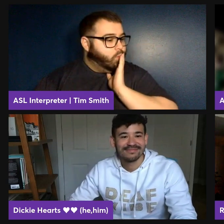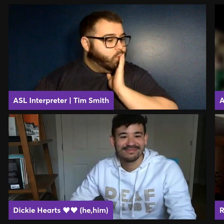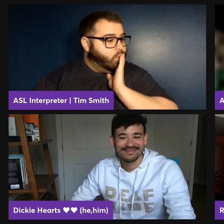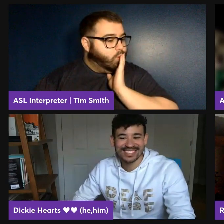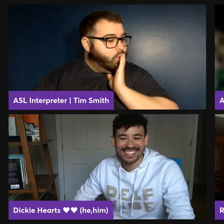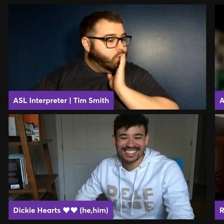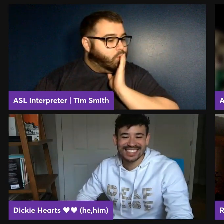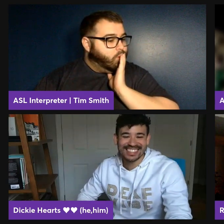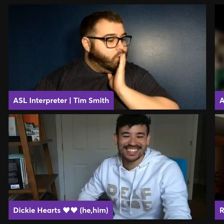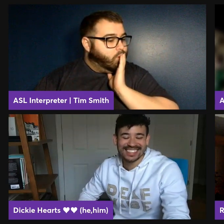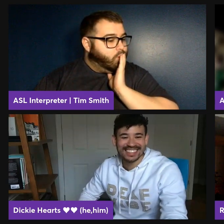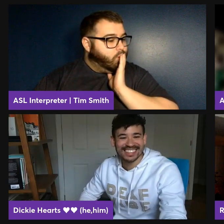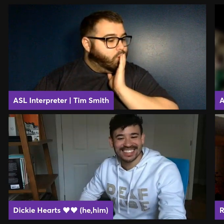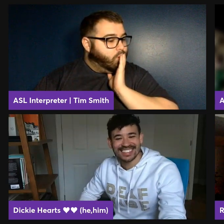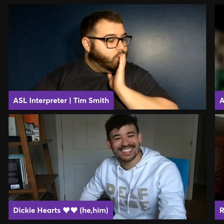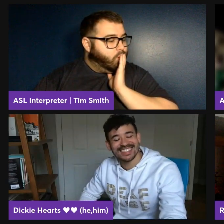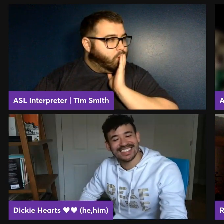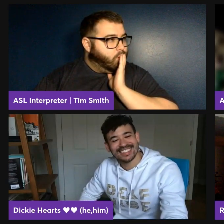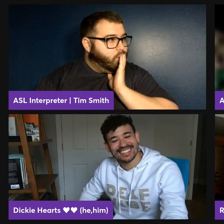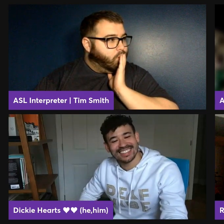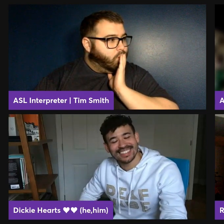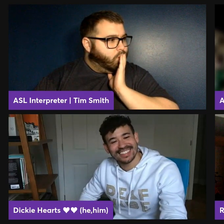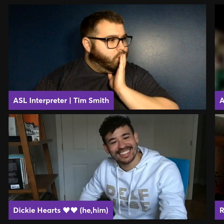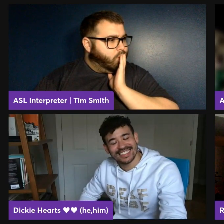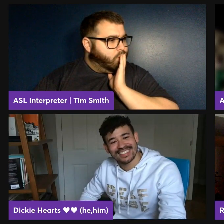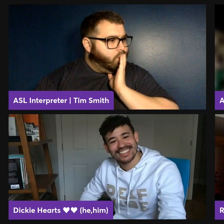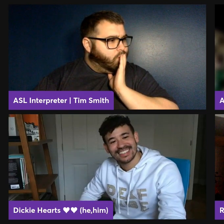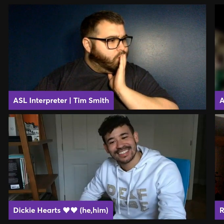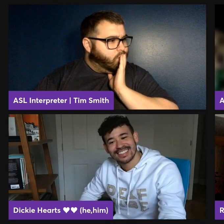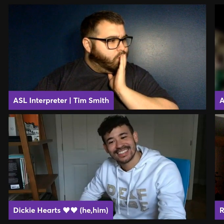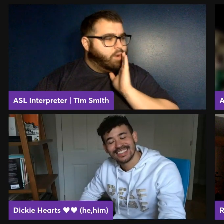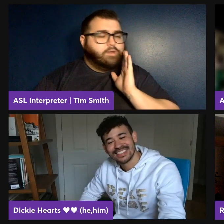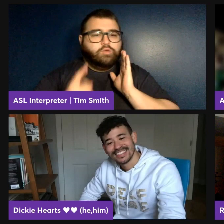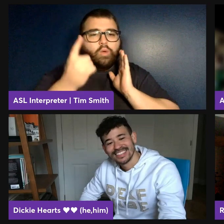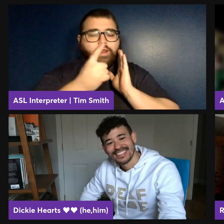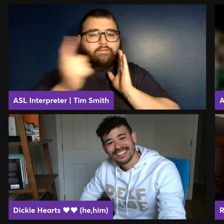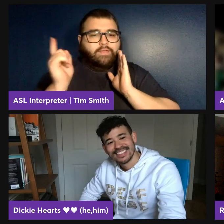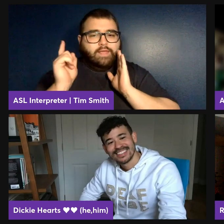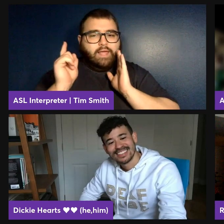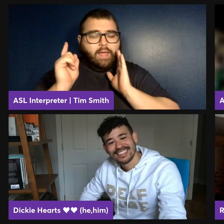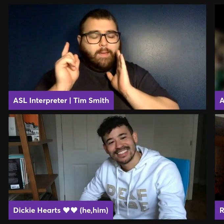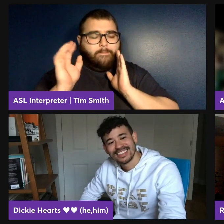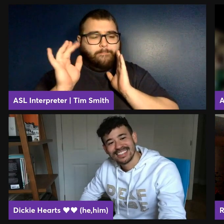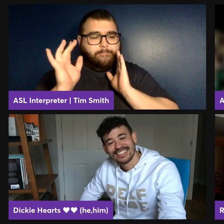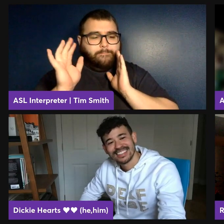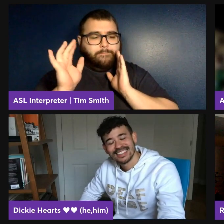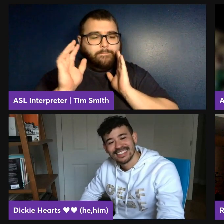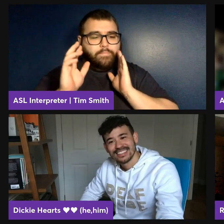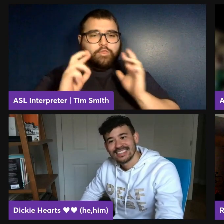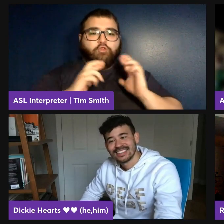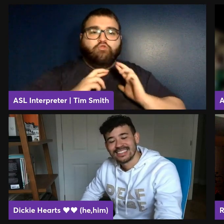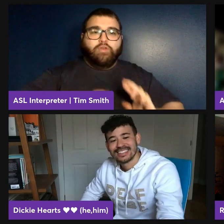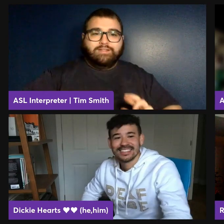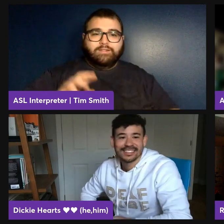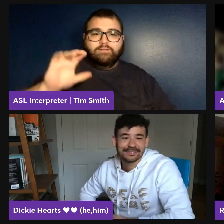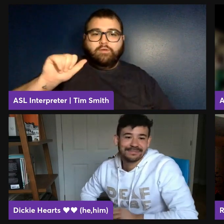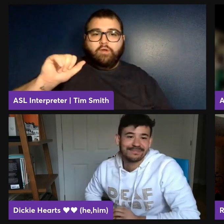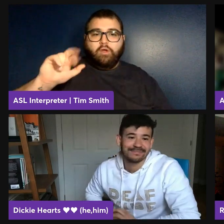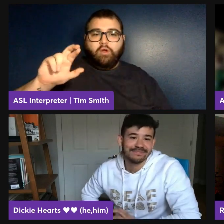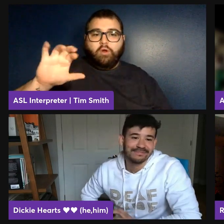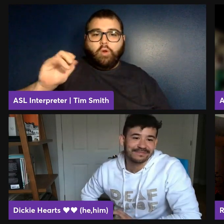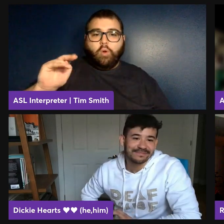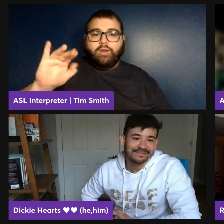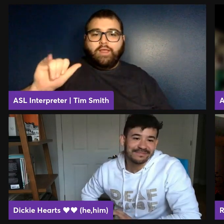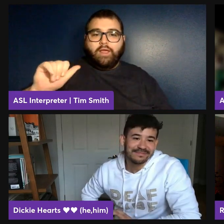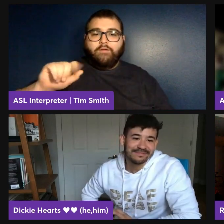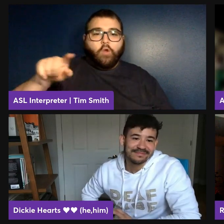Oh, fabulous. As one of the residents of the Arconia on Only